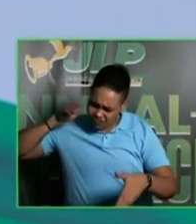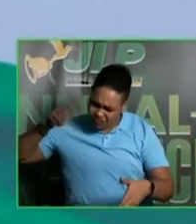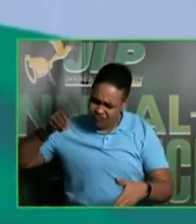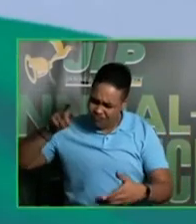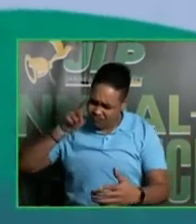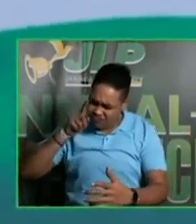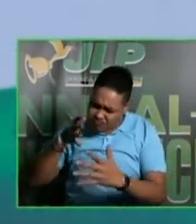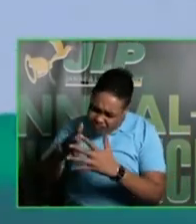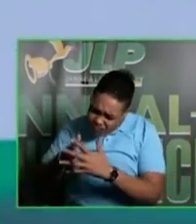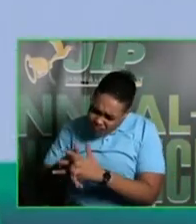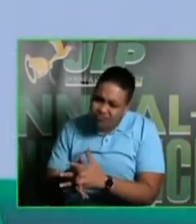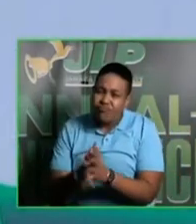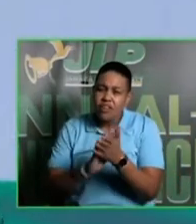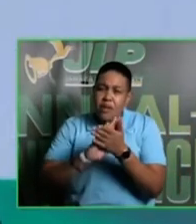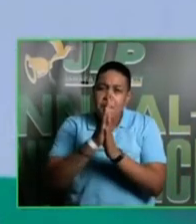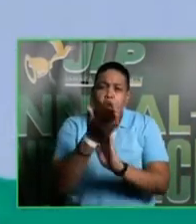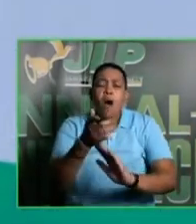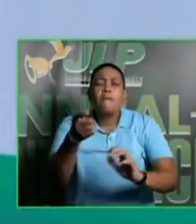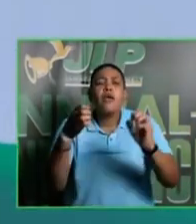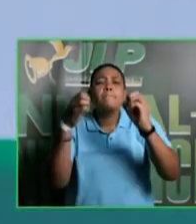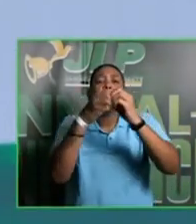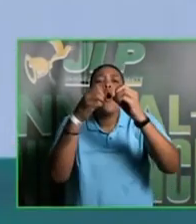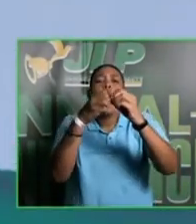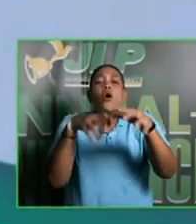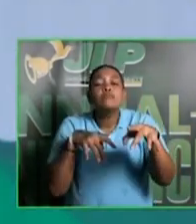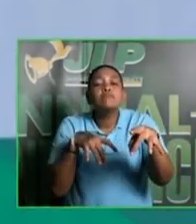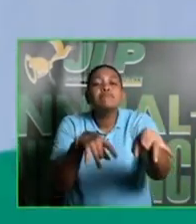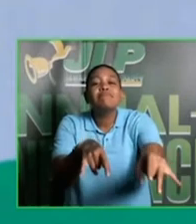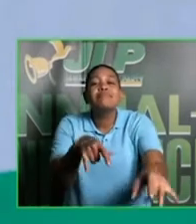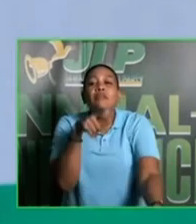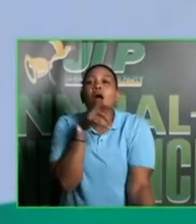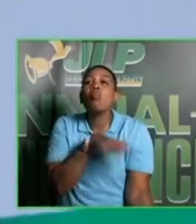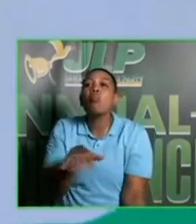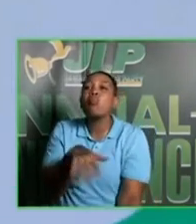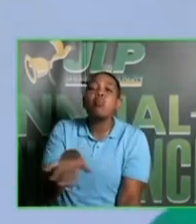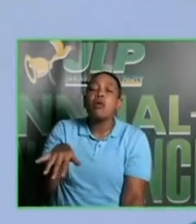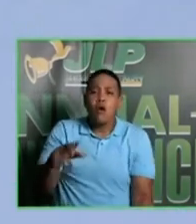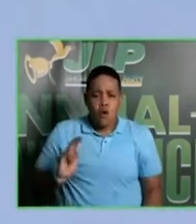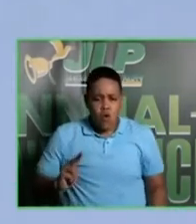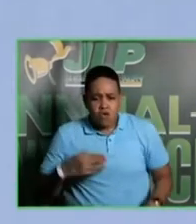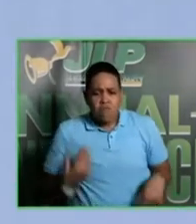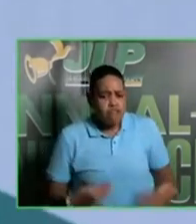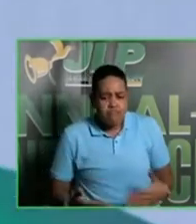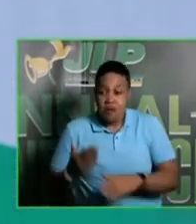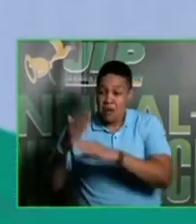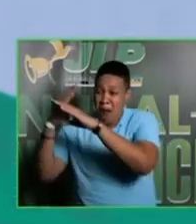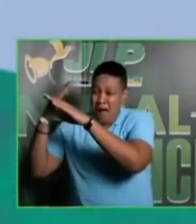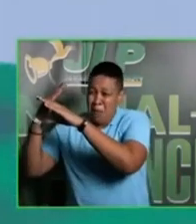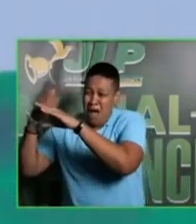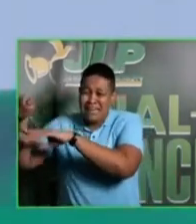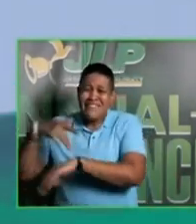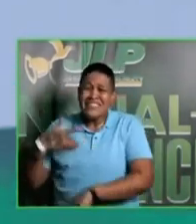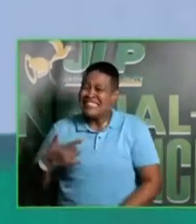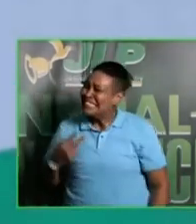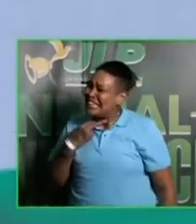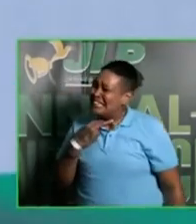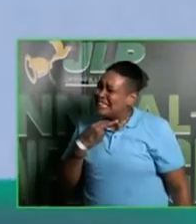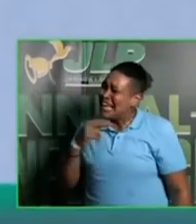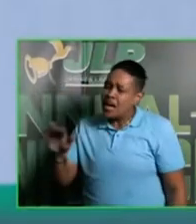on becoming much more efficient. We must remove the roadblocks, the red tape,